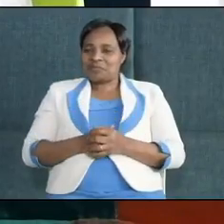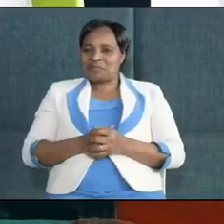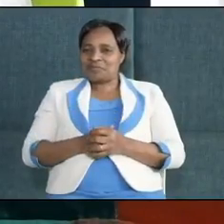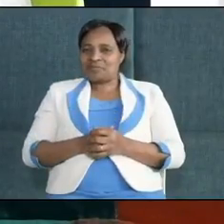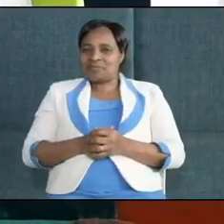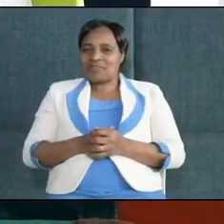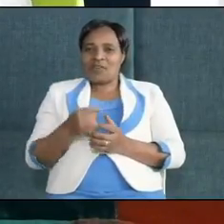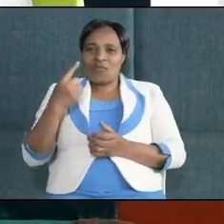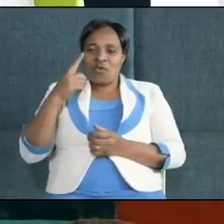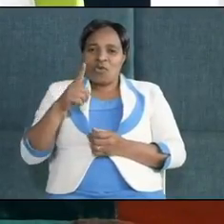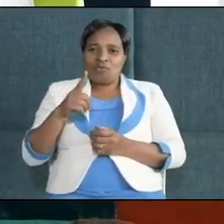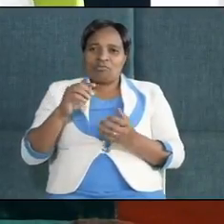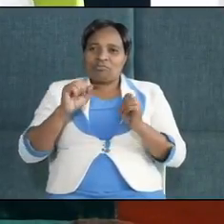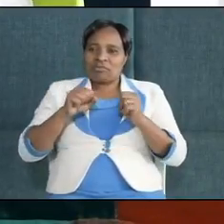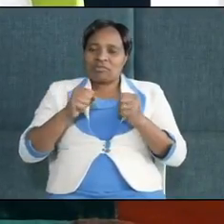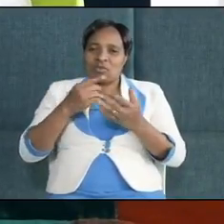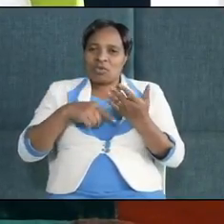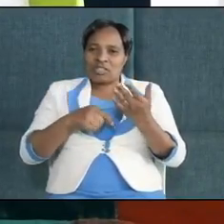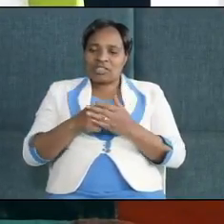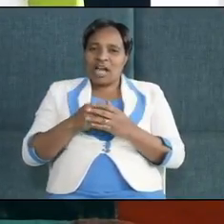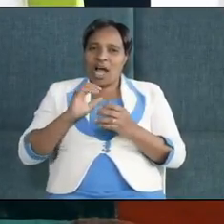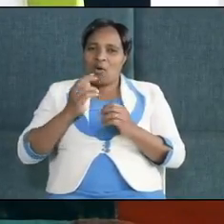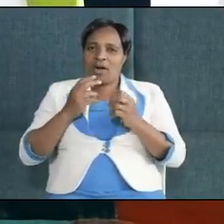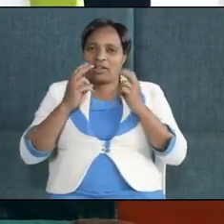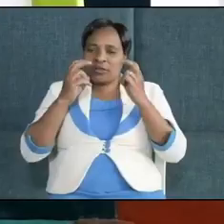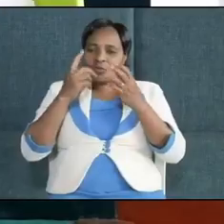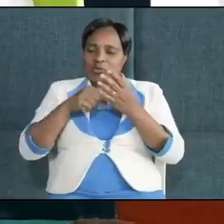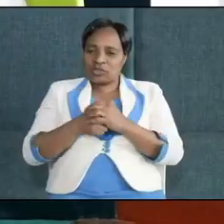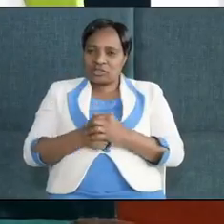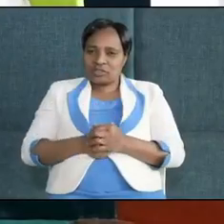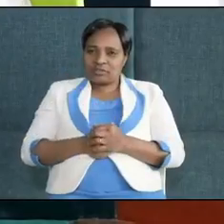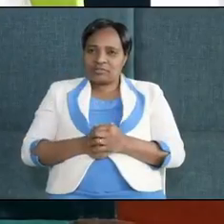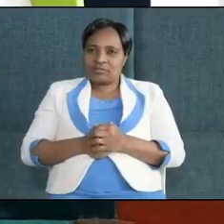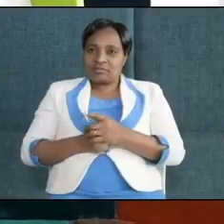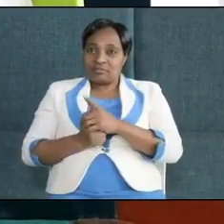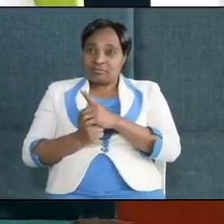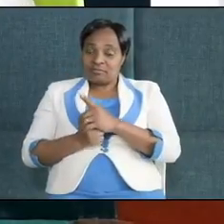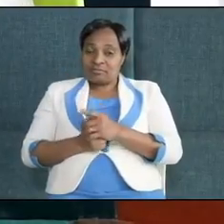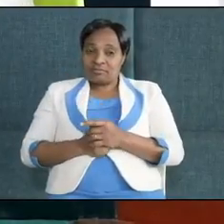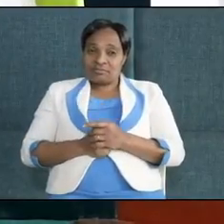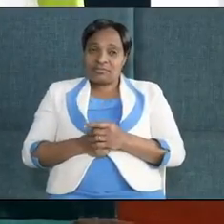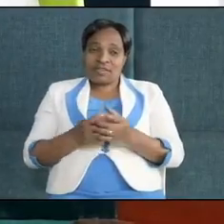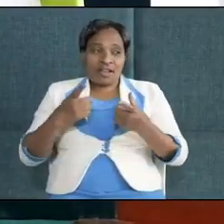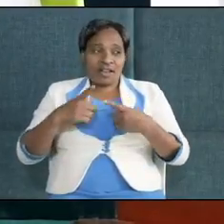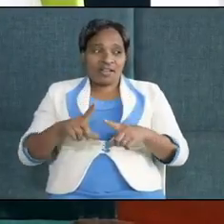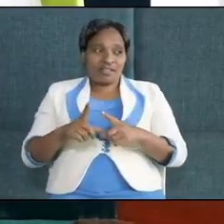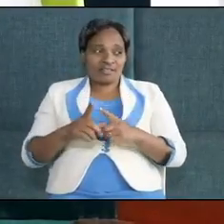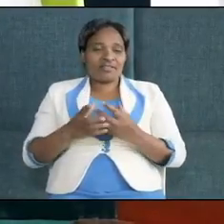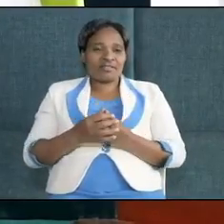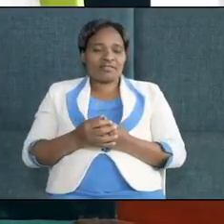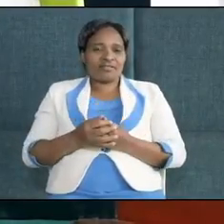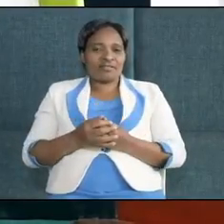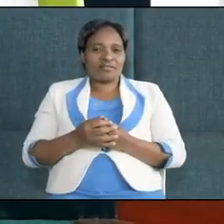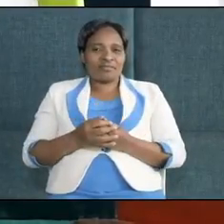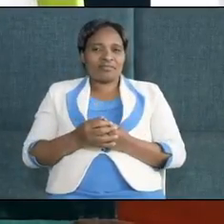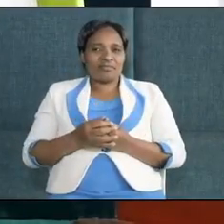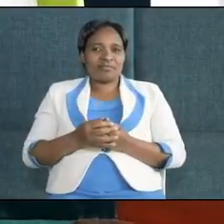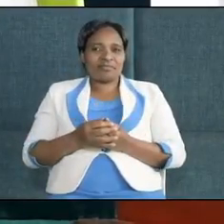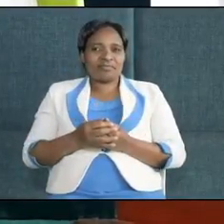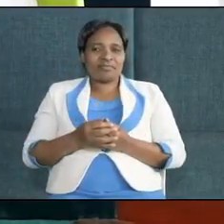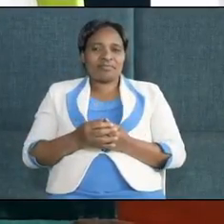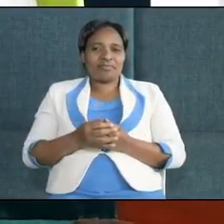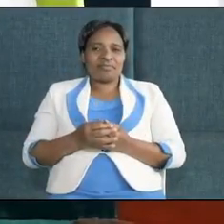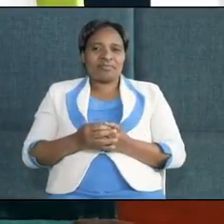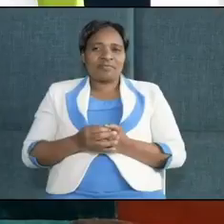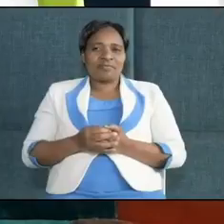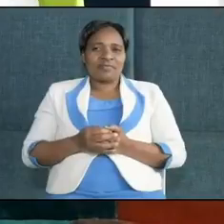you. Do you like sharing your things? Yes. Let's be honest. It depends on what you're being